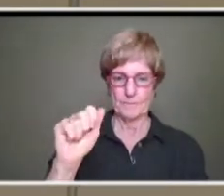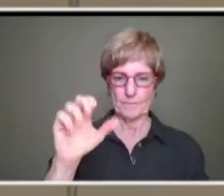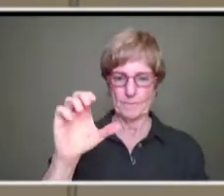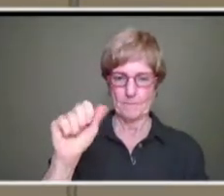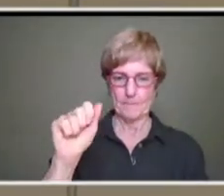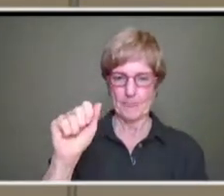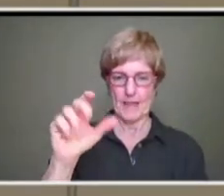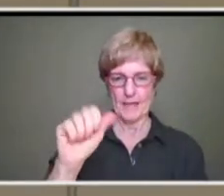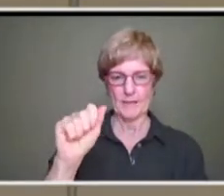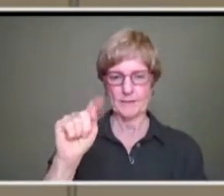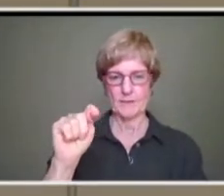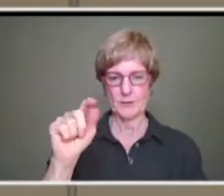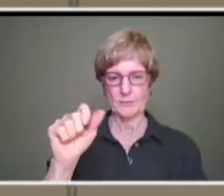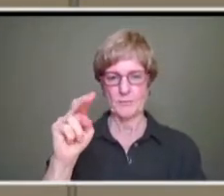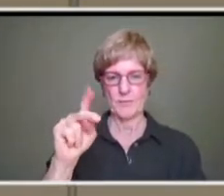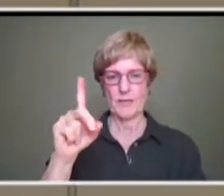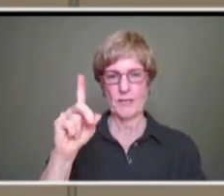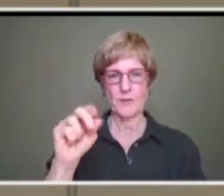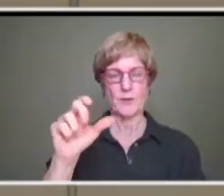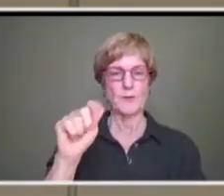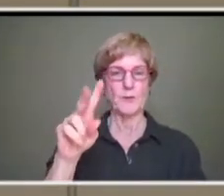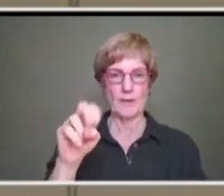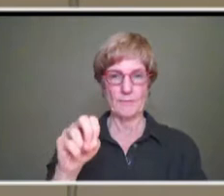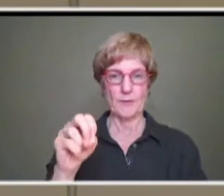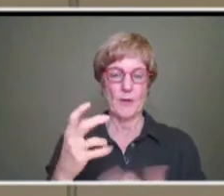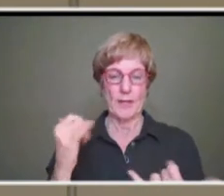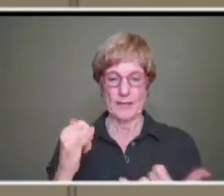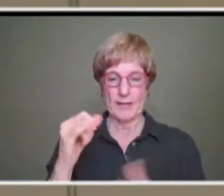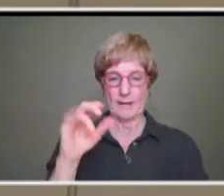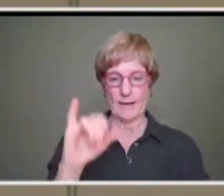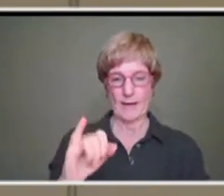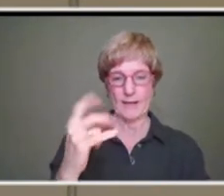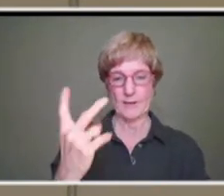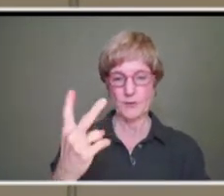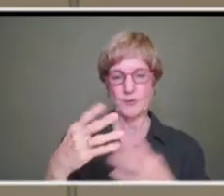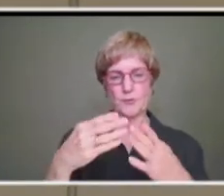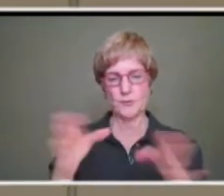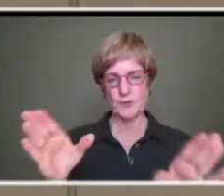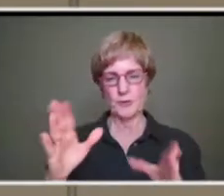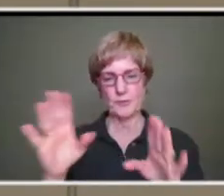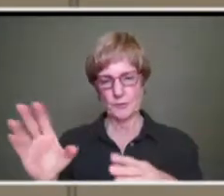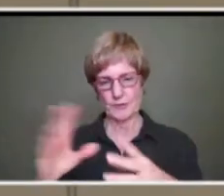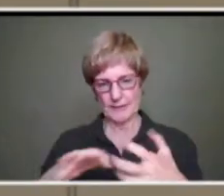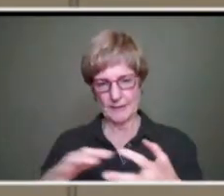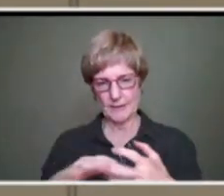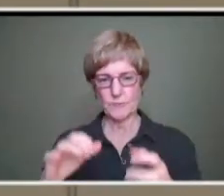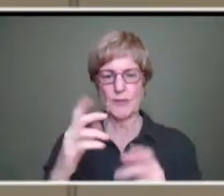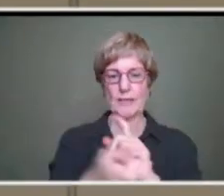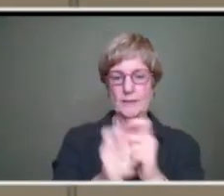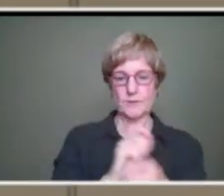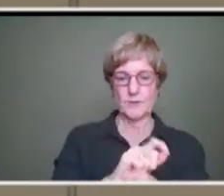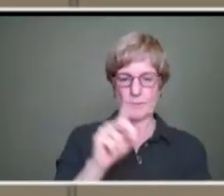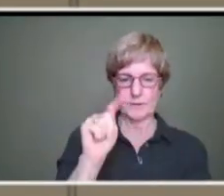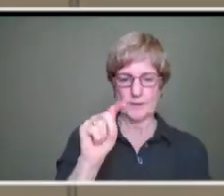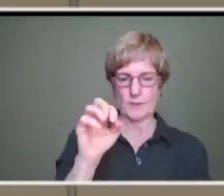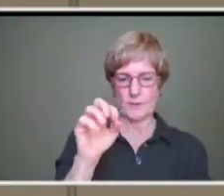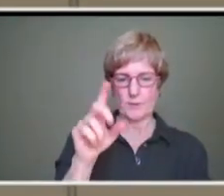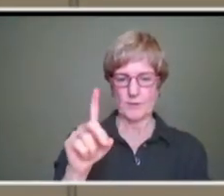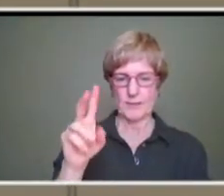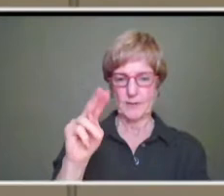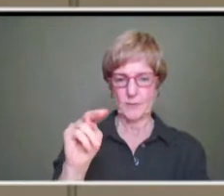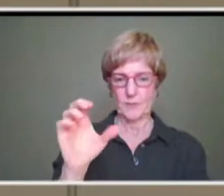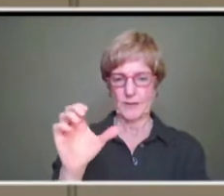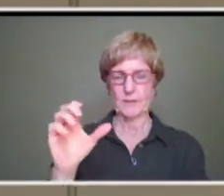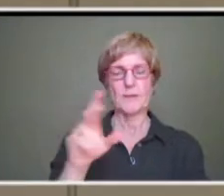Council district one miss Anderson's District the count the current zoning is I2 General industrial and proposed zoning is Tod and C Transit oriented development neighborhood center